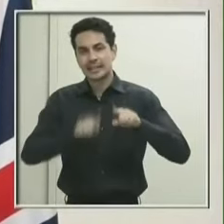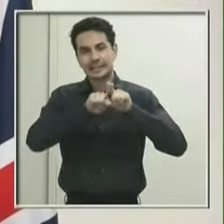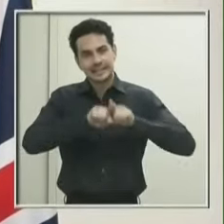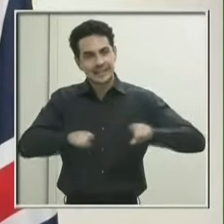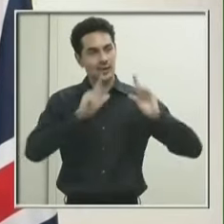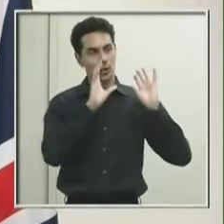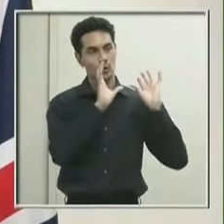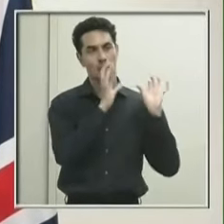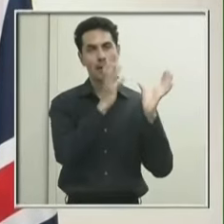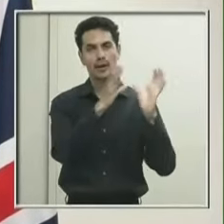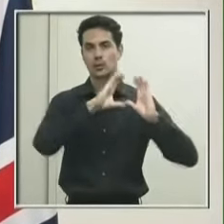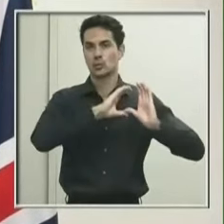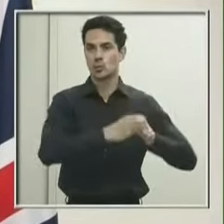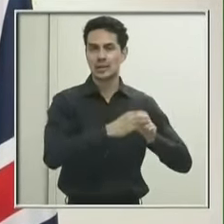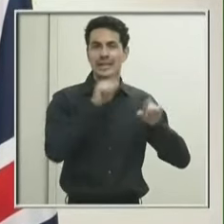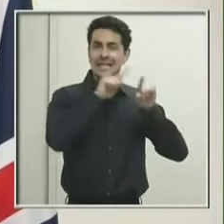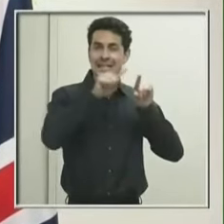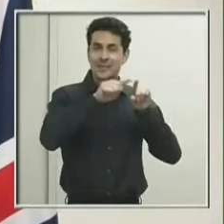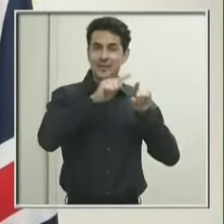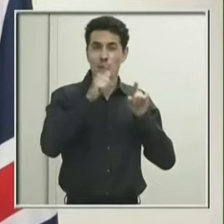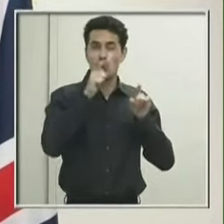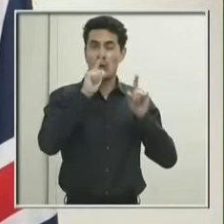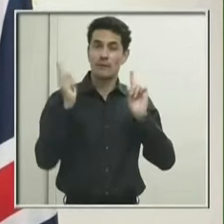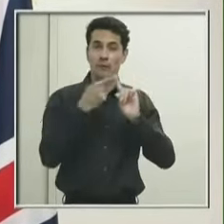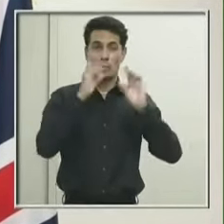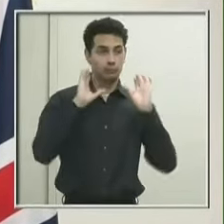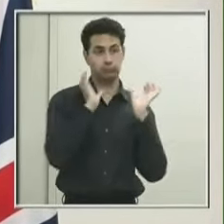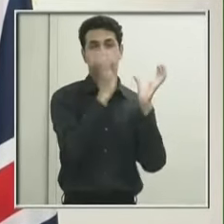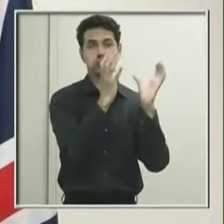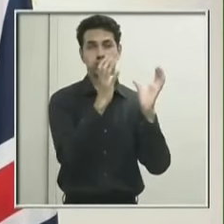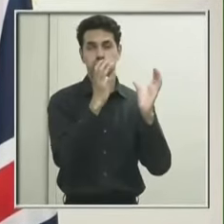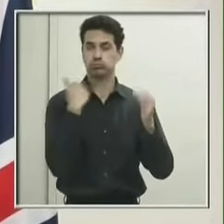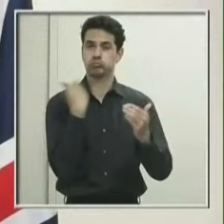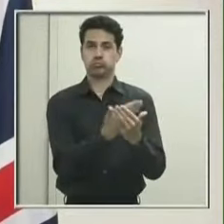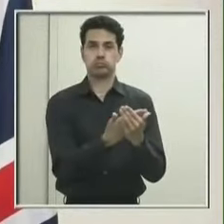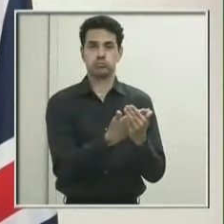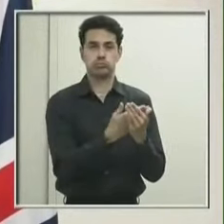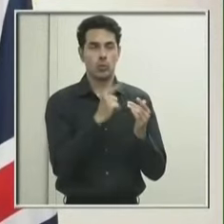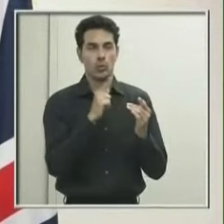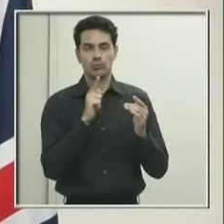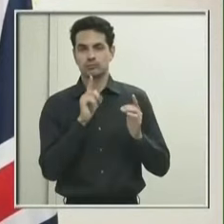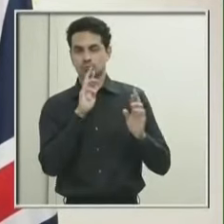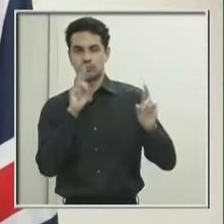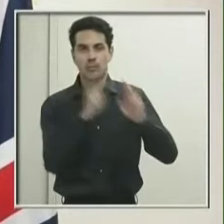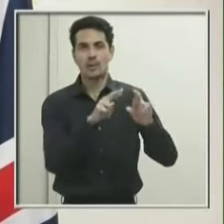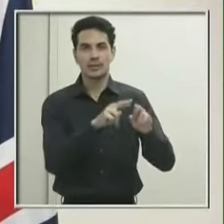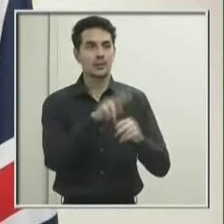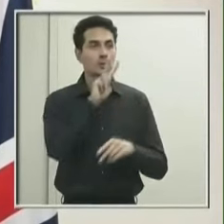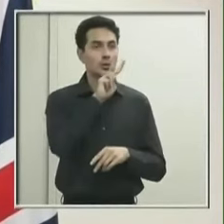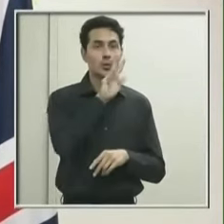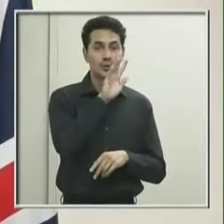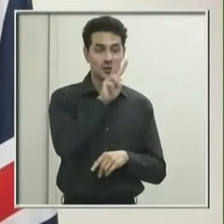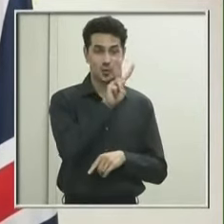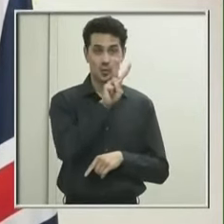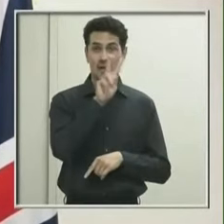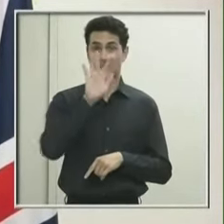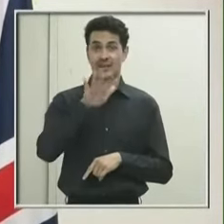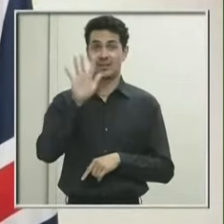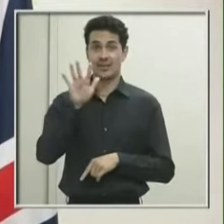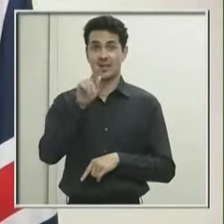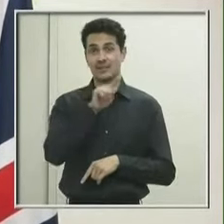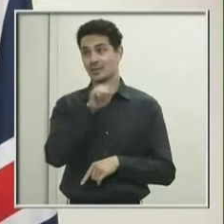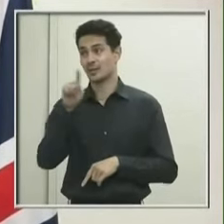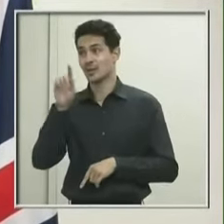responding unit did during the time frame within the report, from the 255 on the 8th through